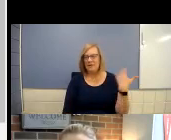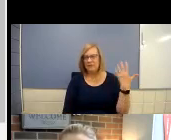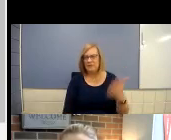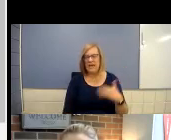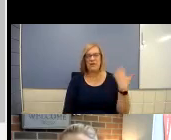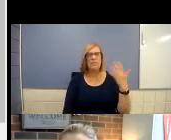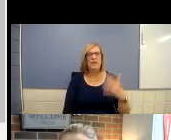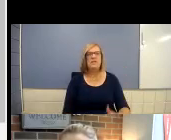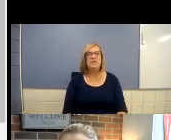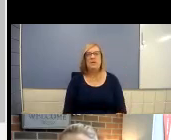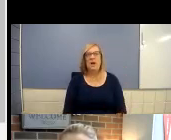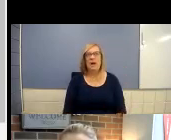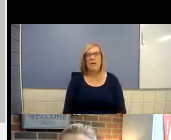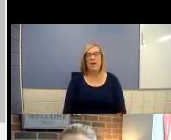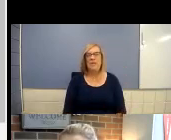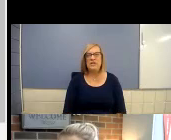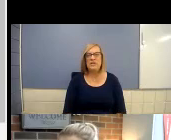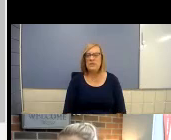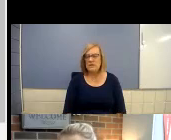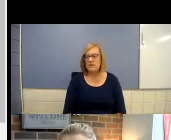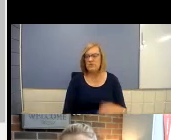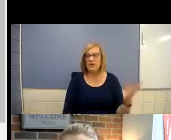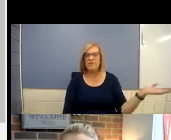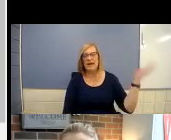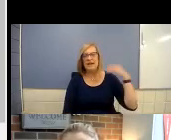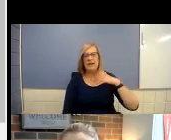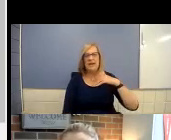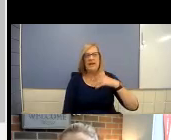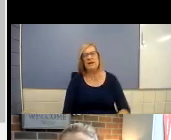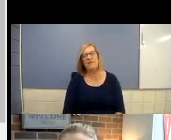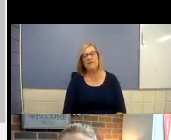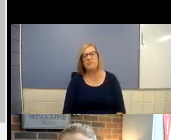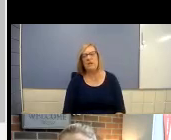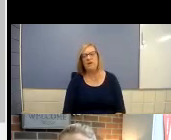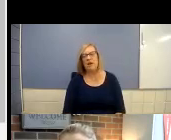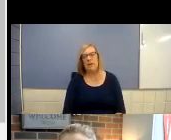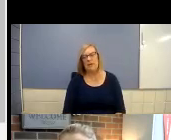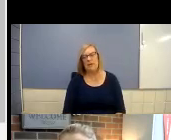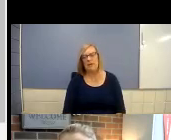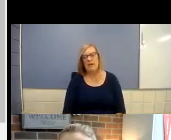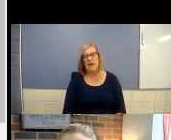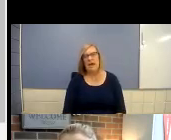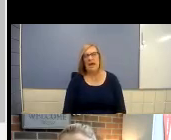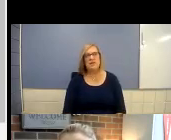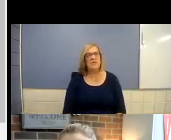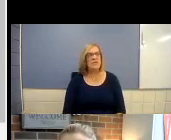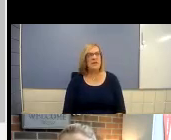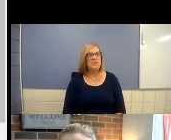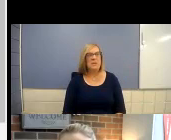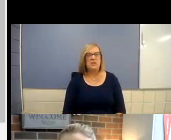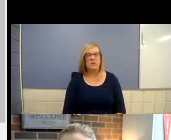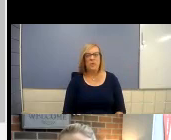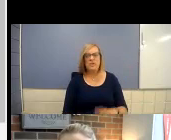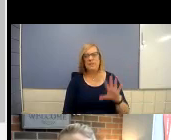biennial cycle because every 2 years we invite a deaf speaker to come in and do